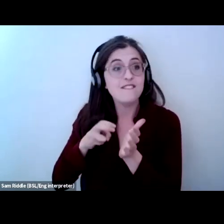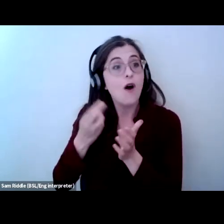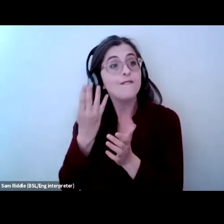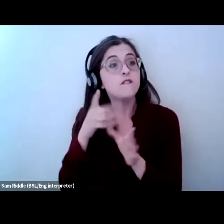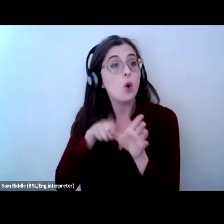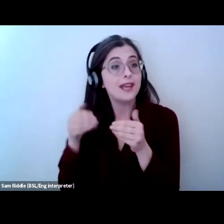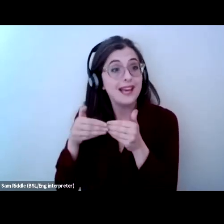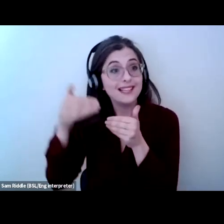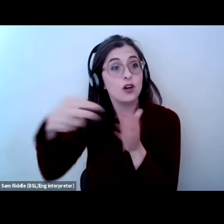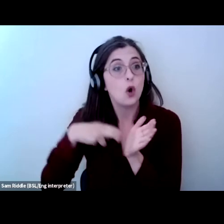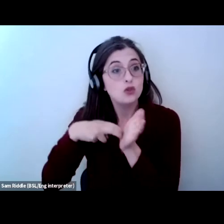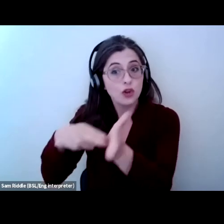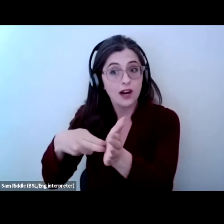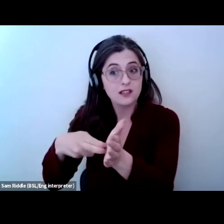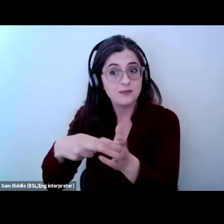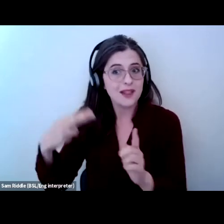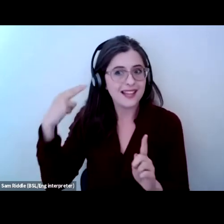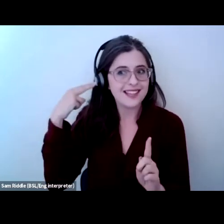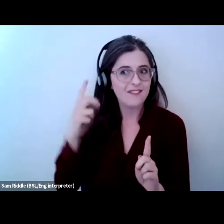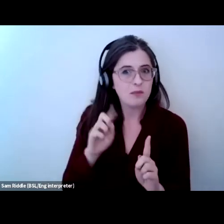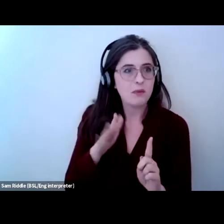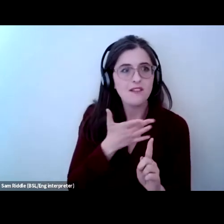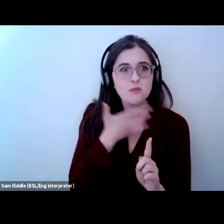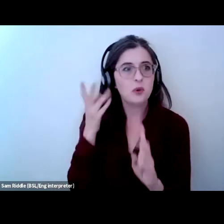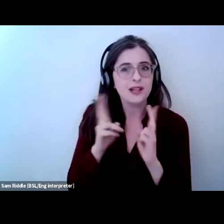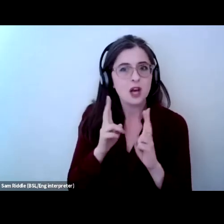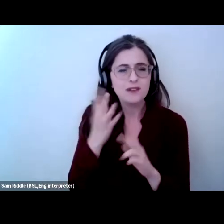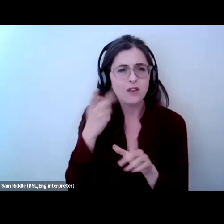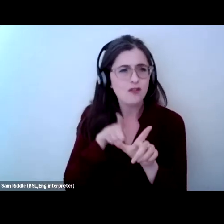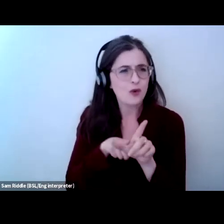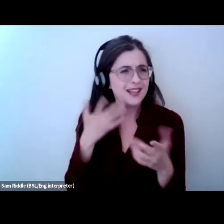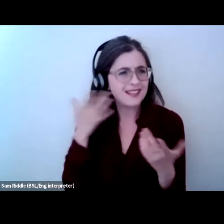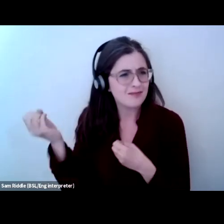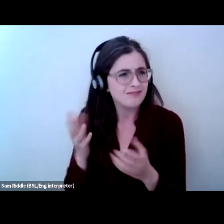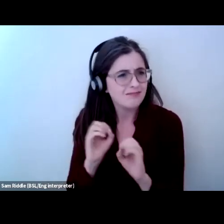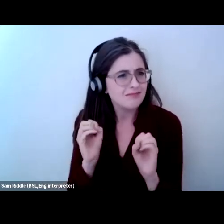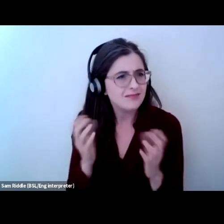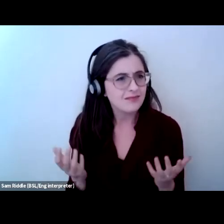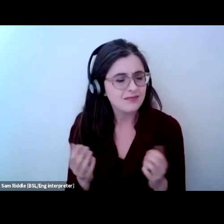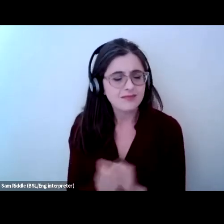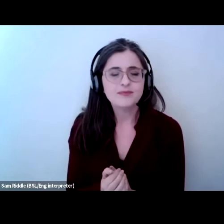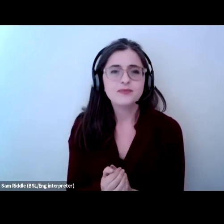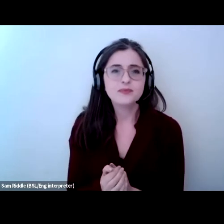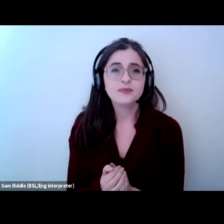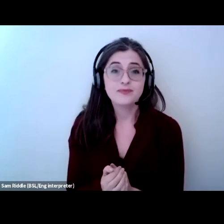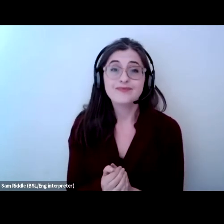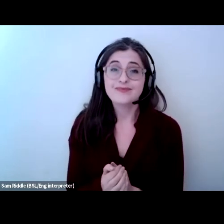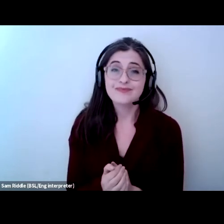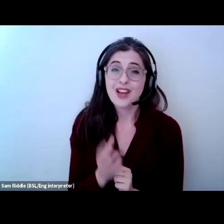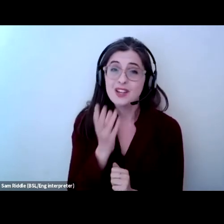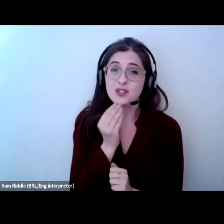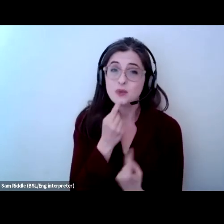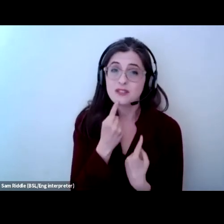local deaf community without appropriate provision. quite often as well, users report that there's